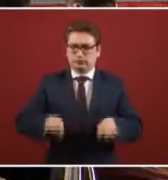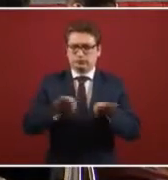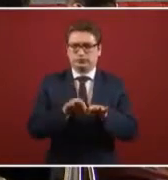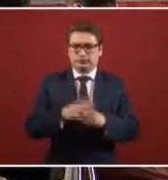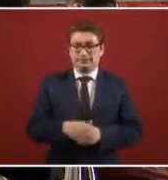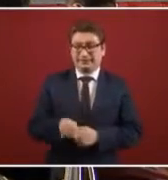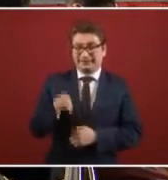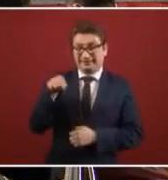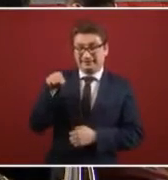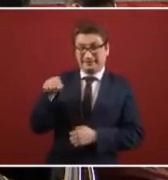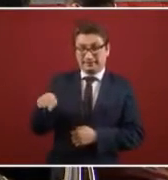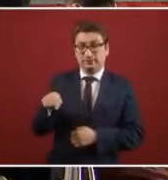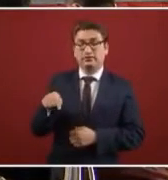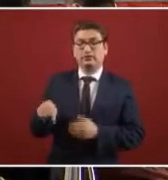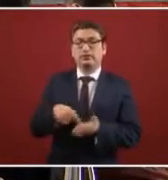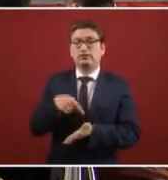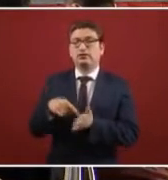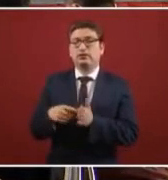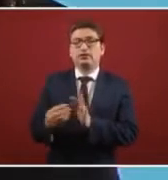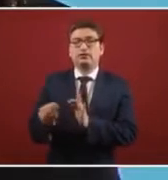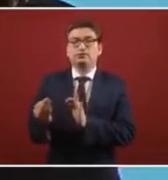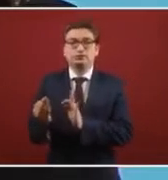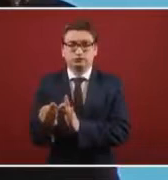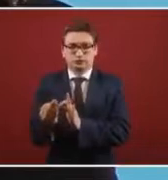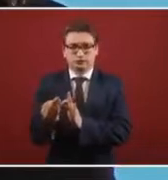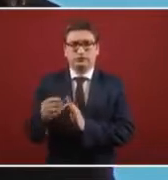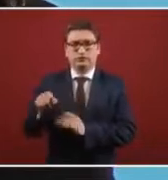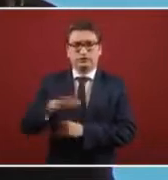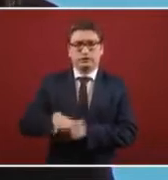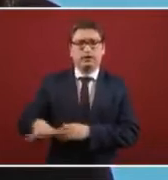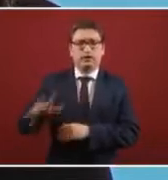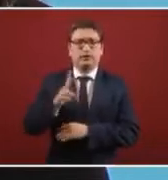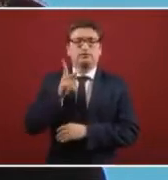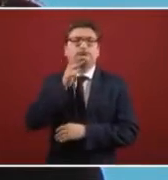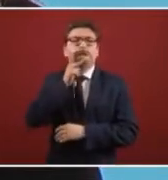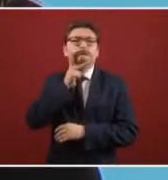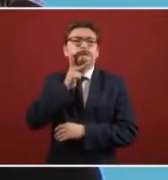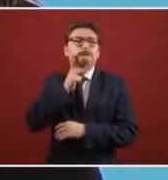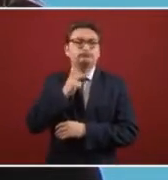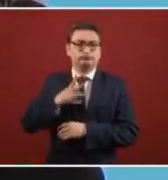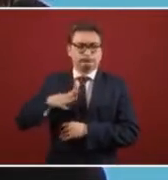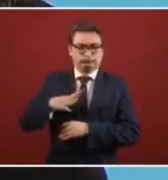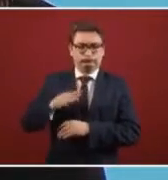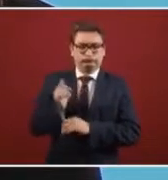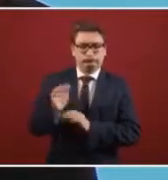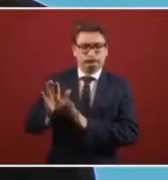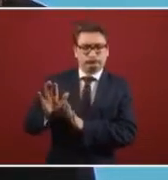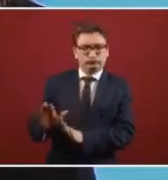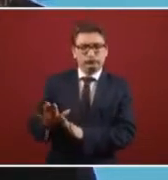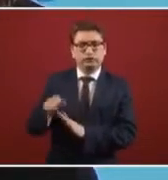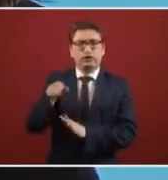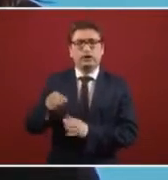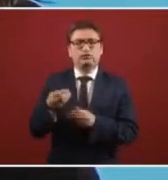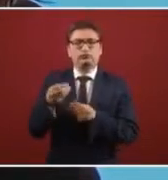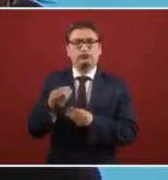want the people to know, because we are close there to be able to distribute and